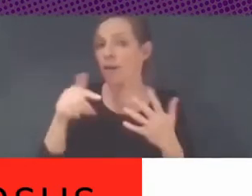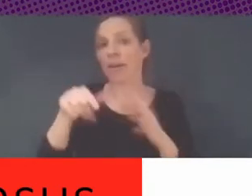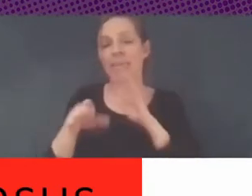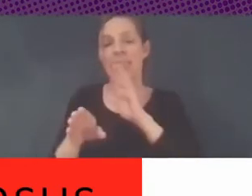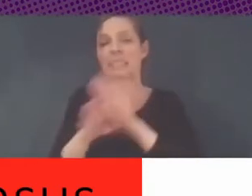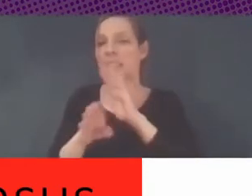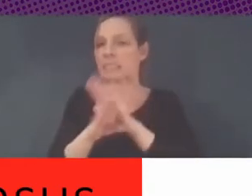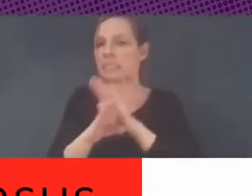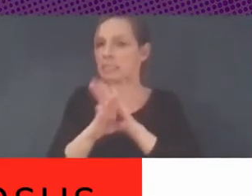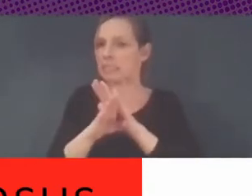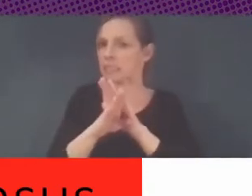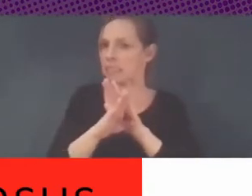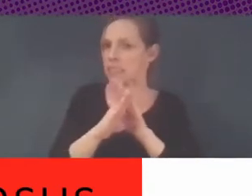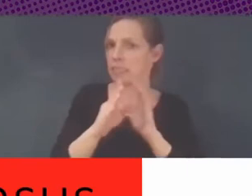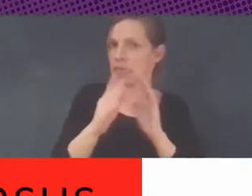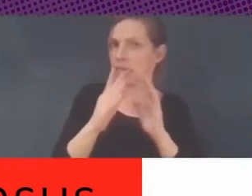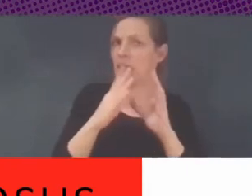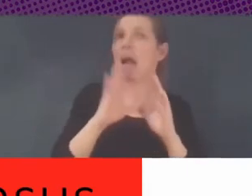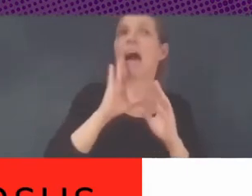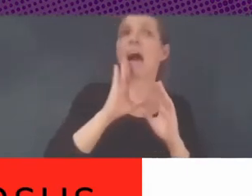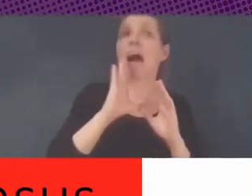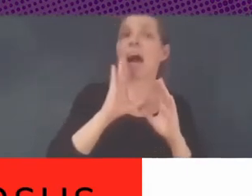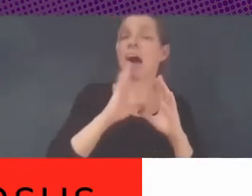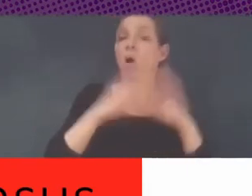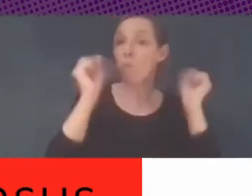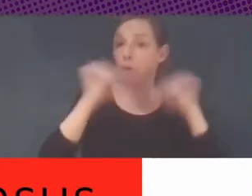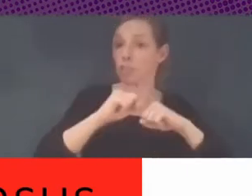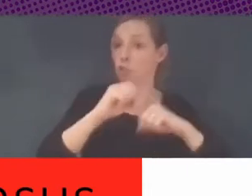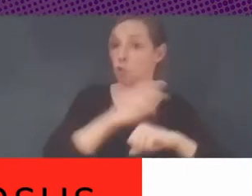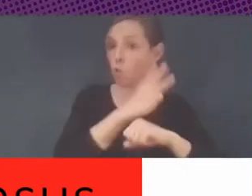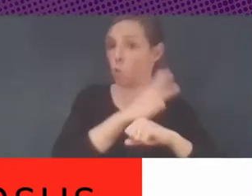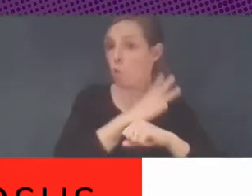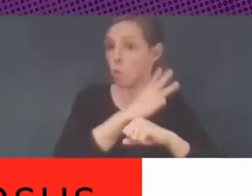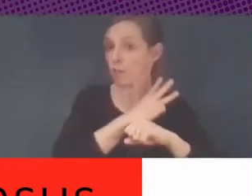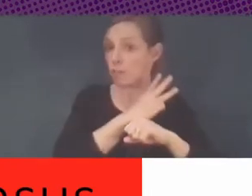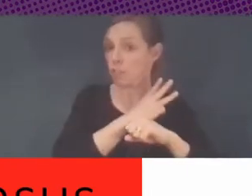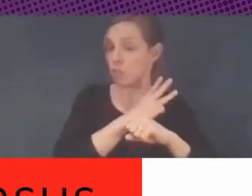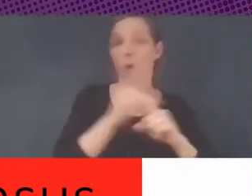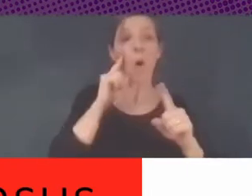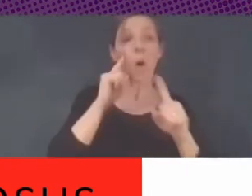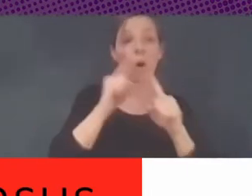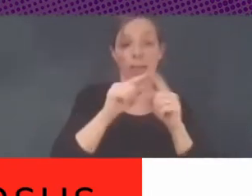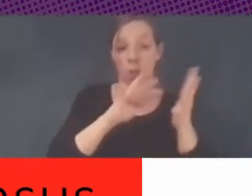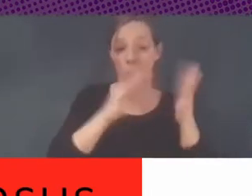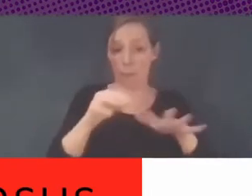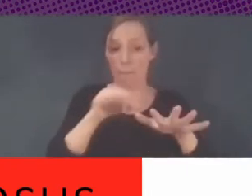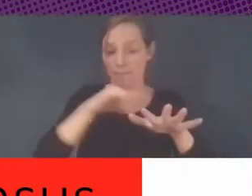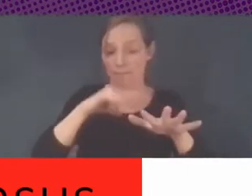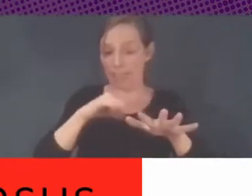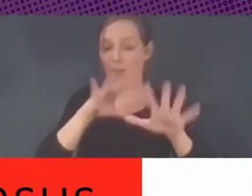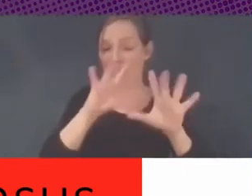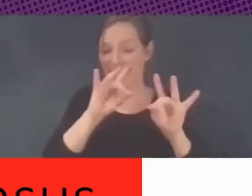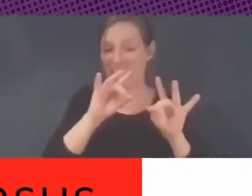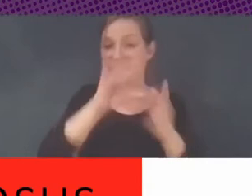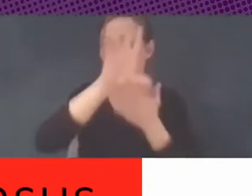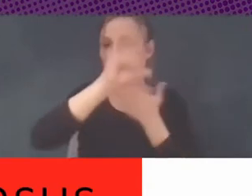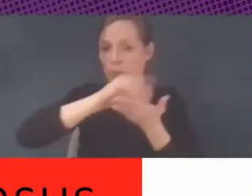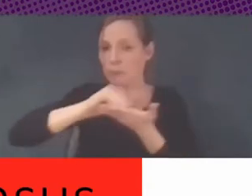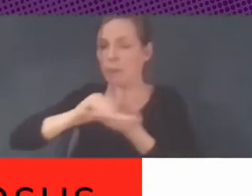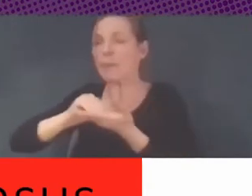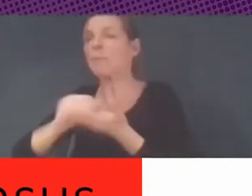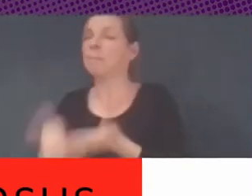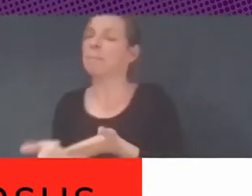of privatization but it does it in much more subtle ways this logic of privatization